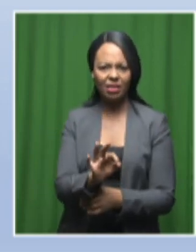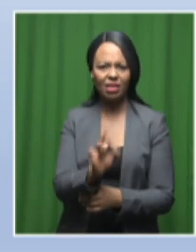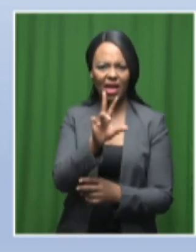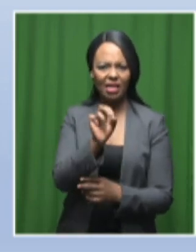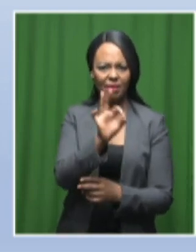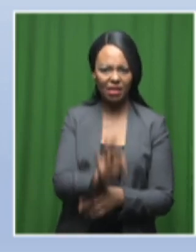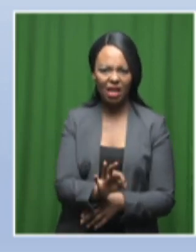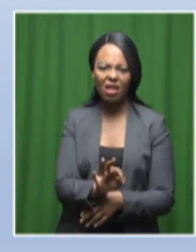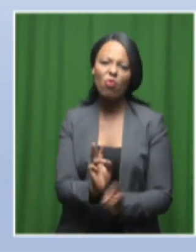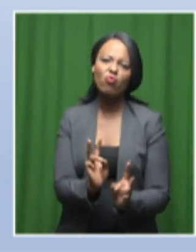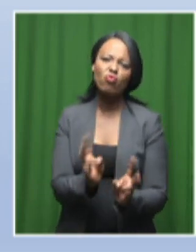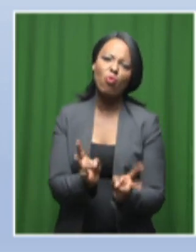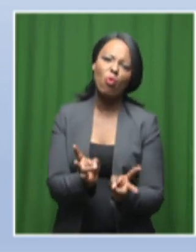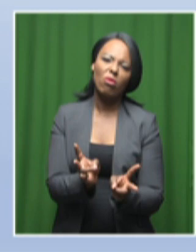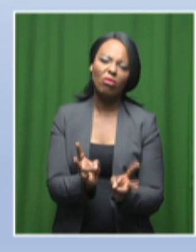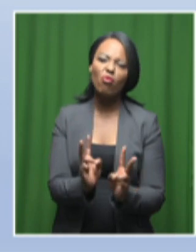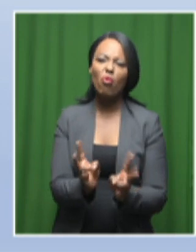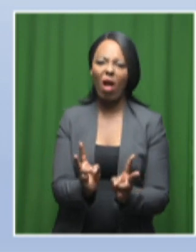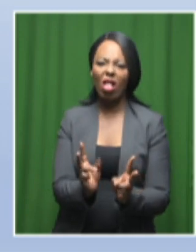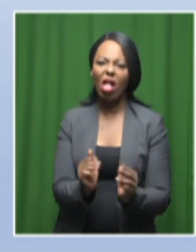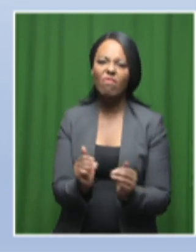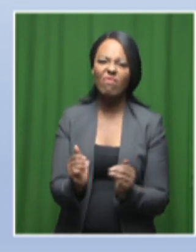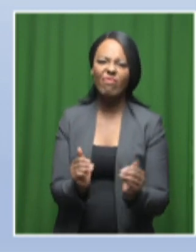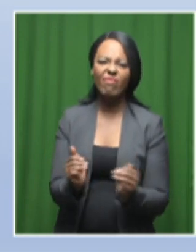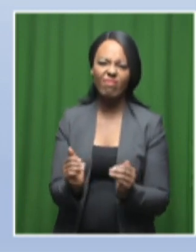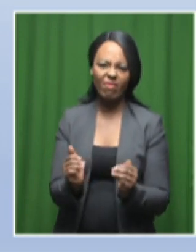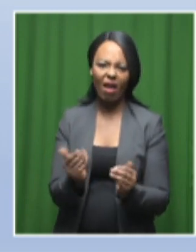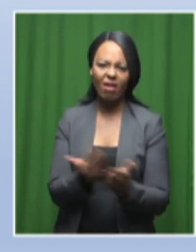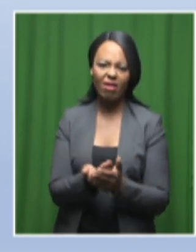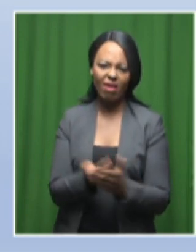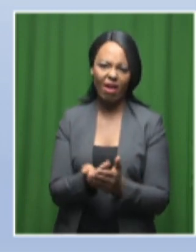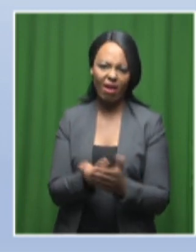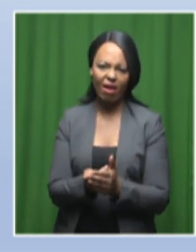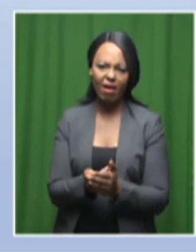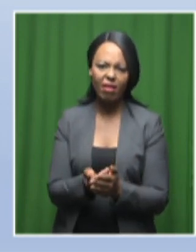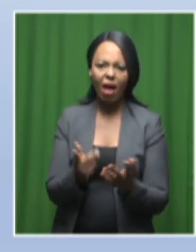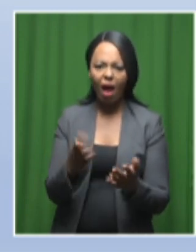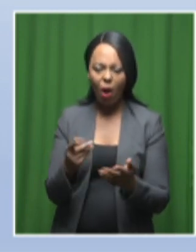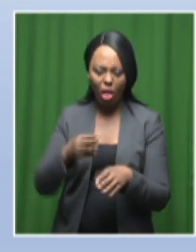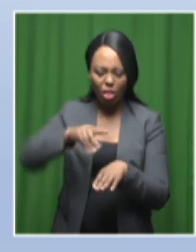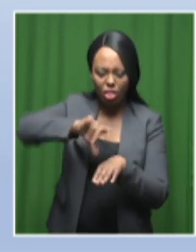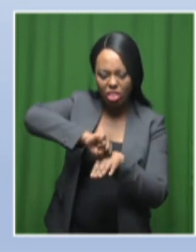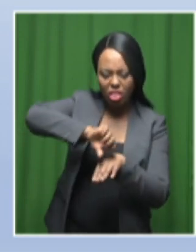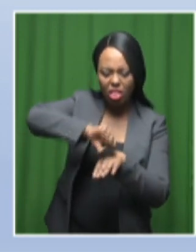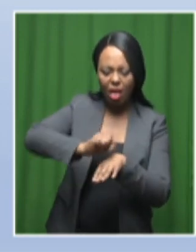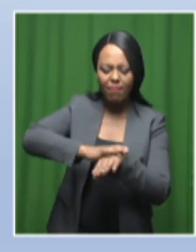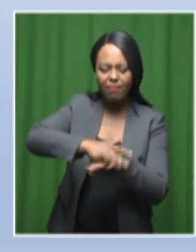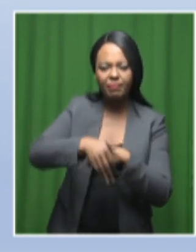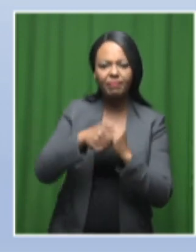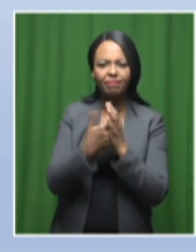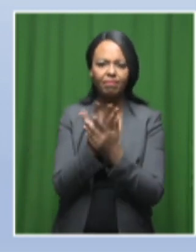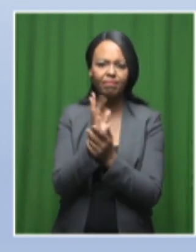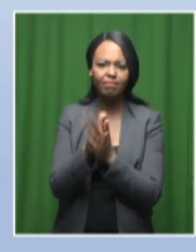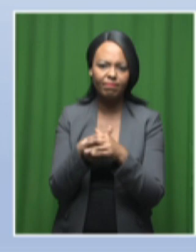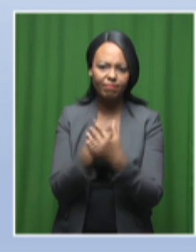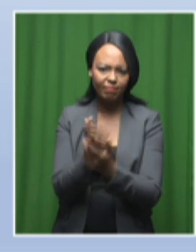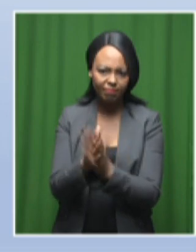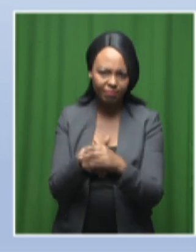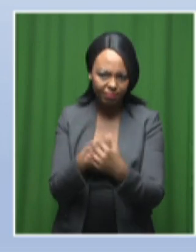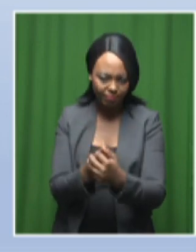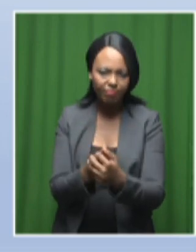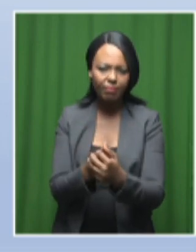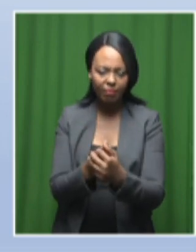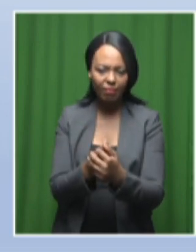have very mild disease, which could be managed quite easily with frequent and liberal application of moisturizers. But then as we move into the